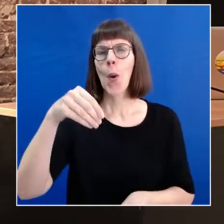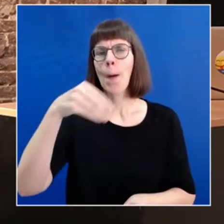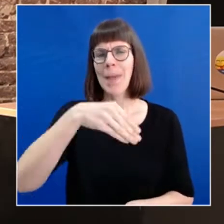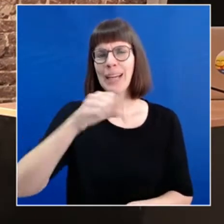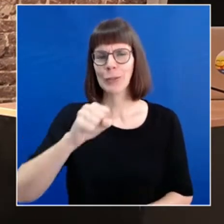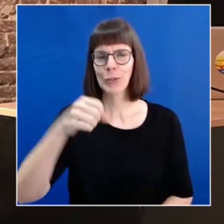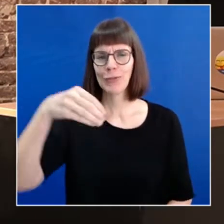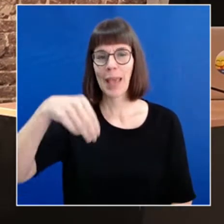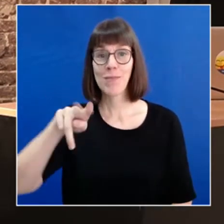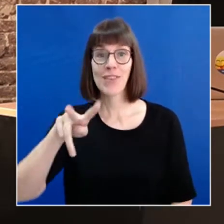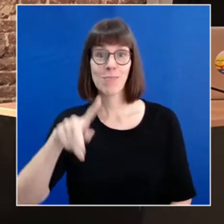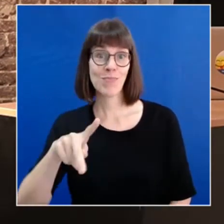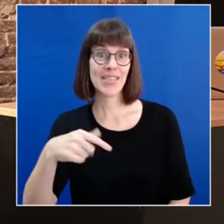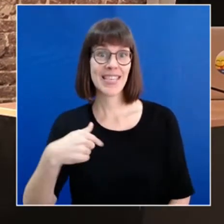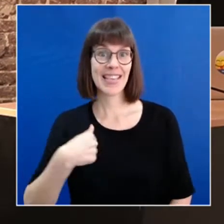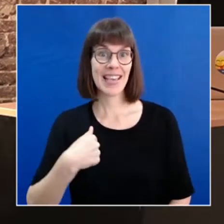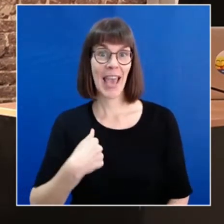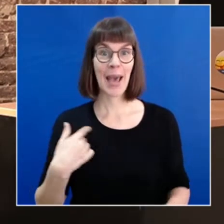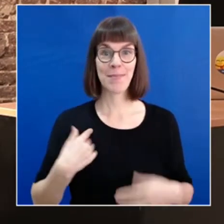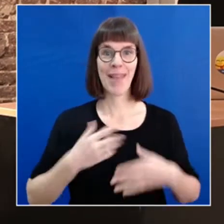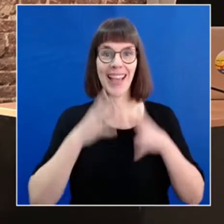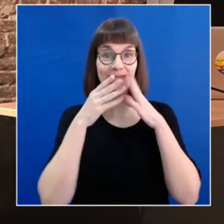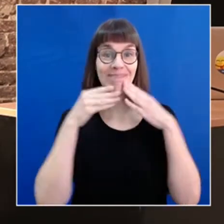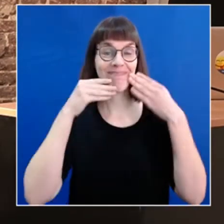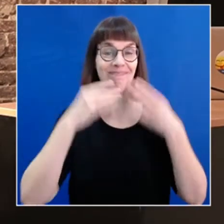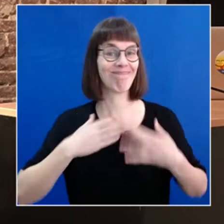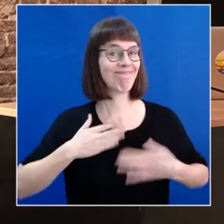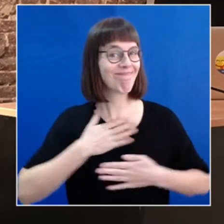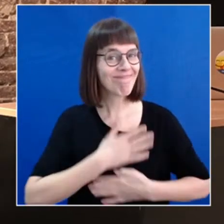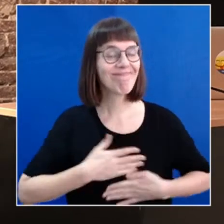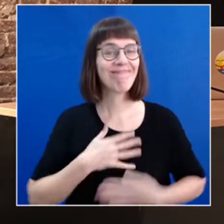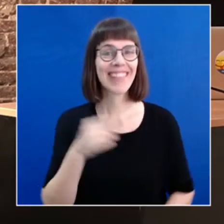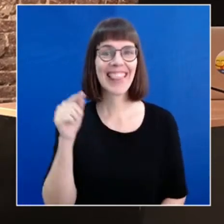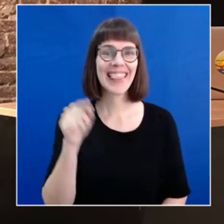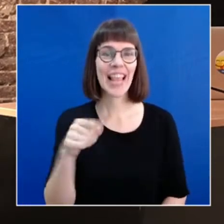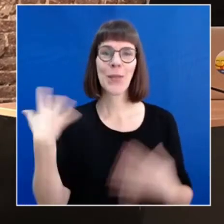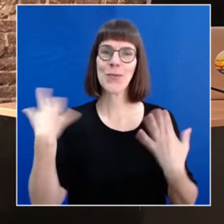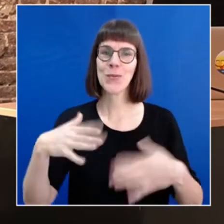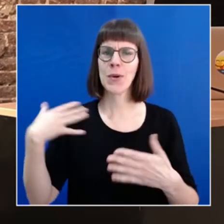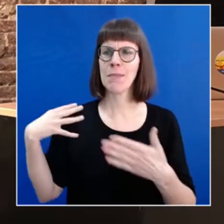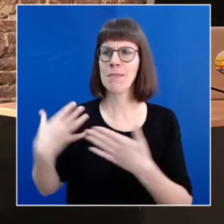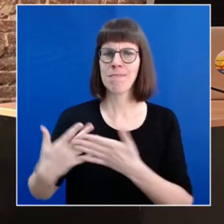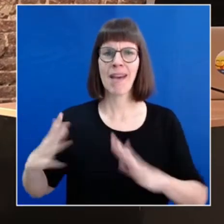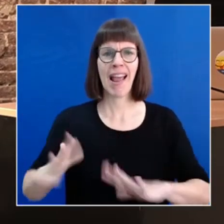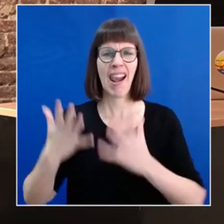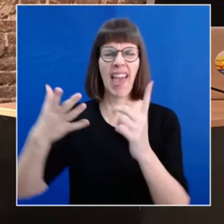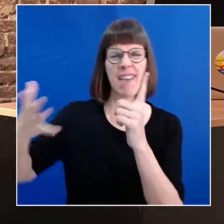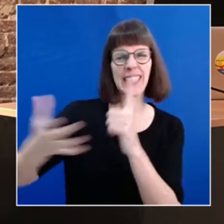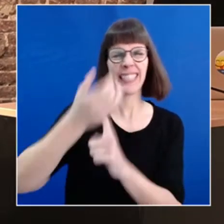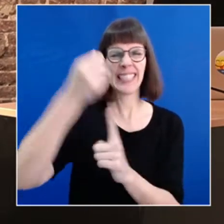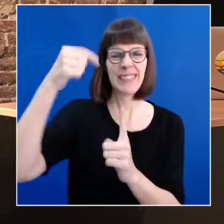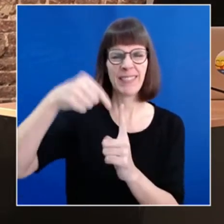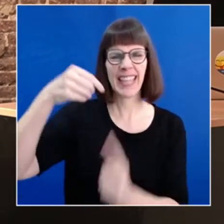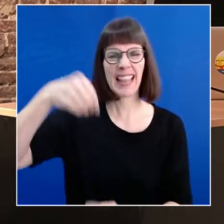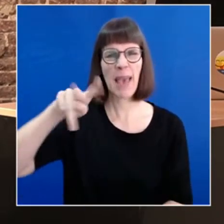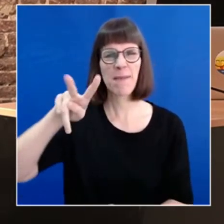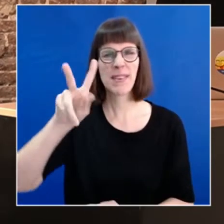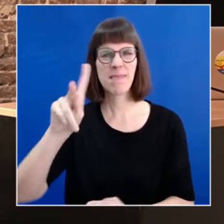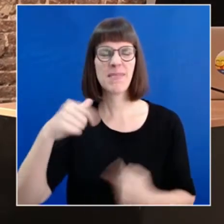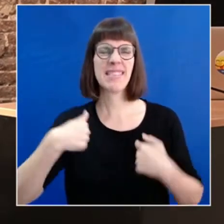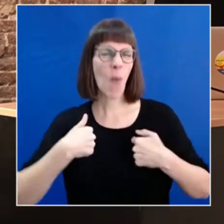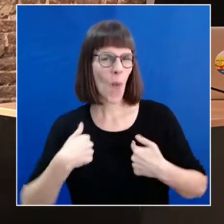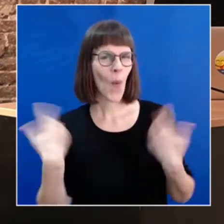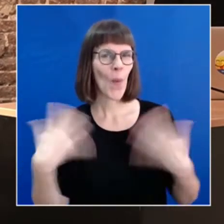of. I could say that is one of the biggest achievements in my life that I have. But maybe we